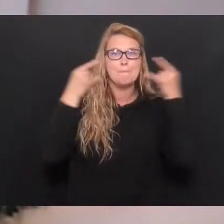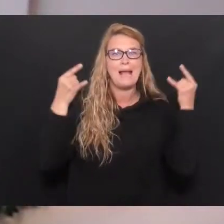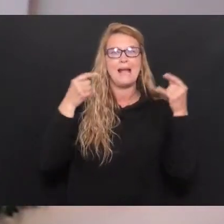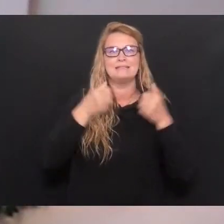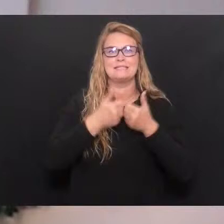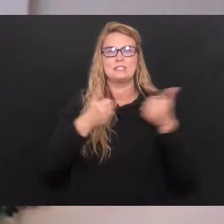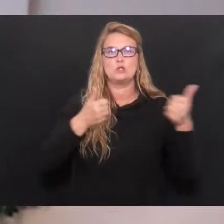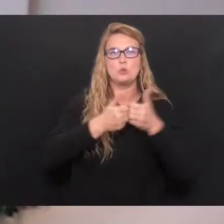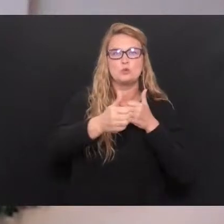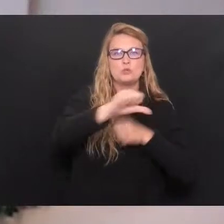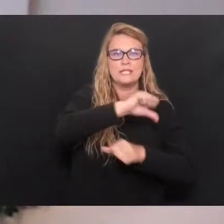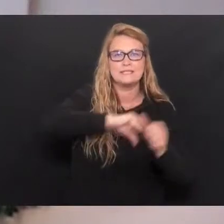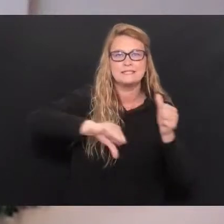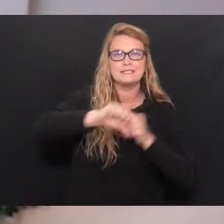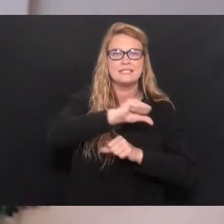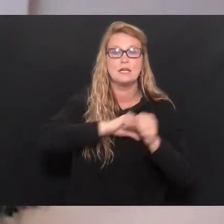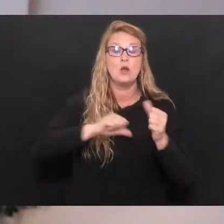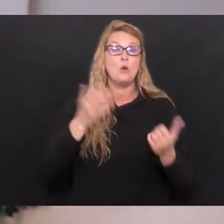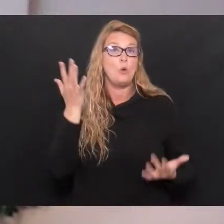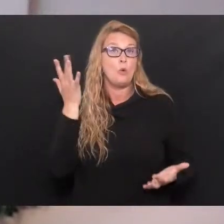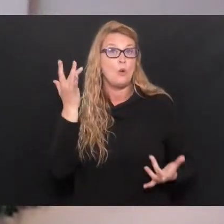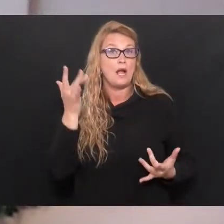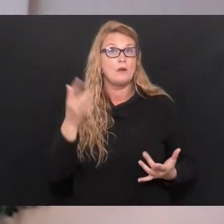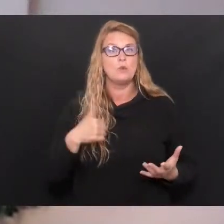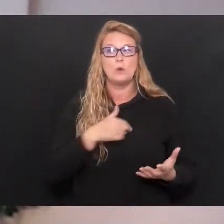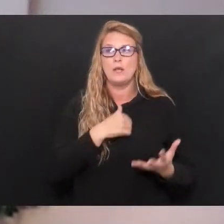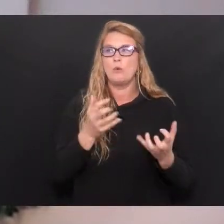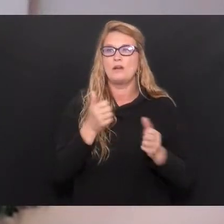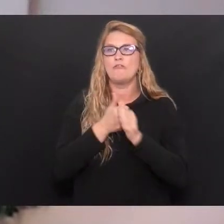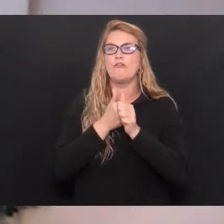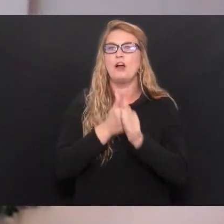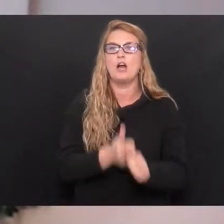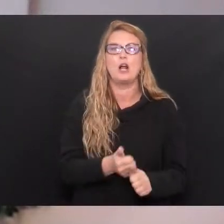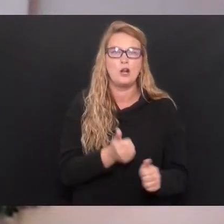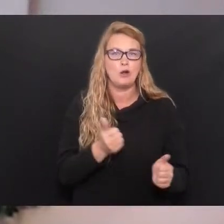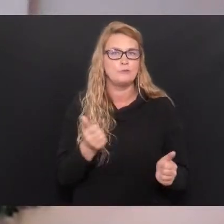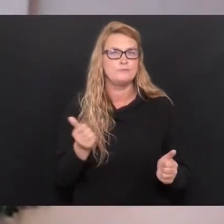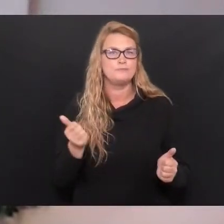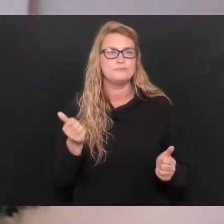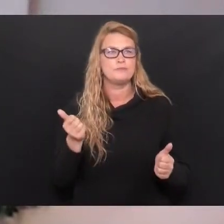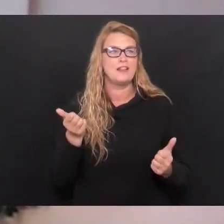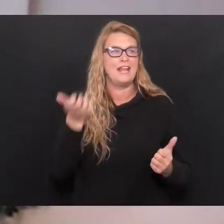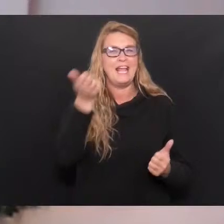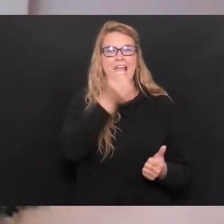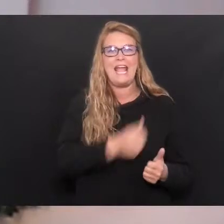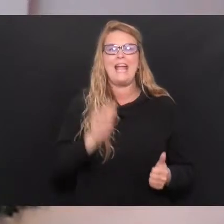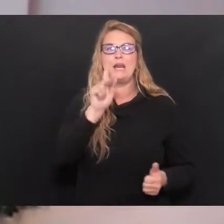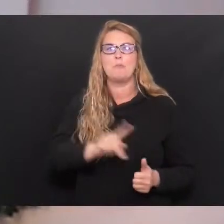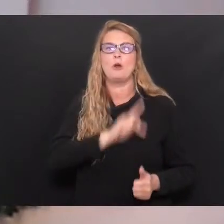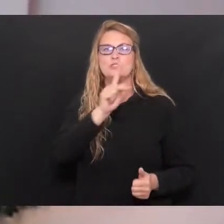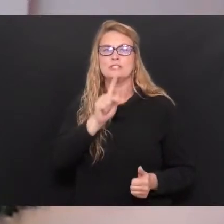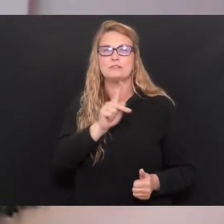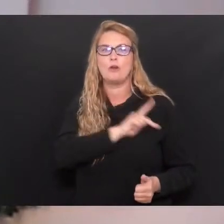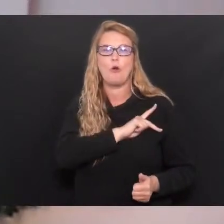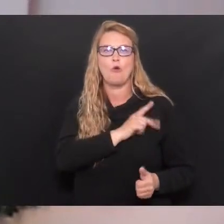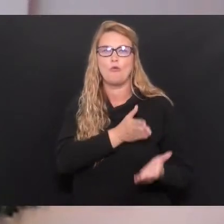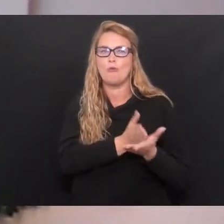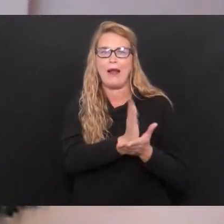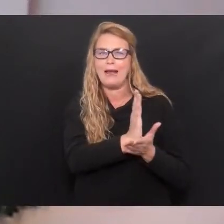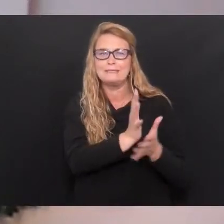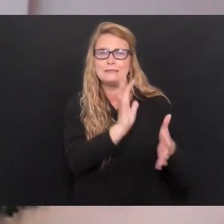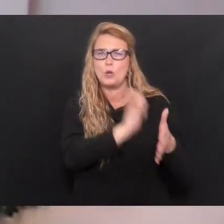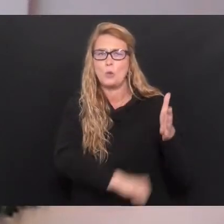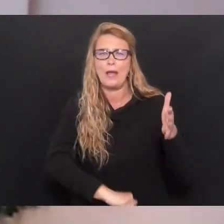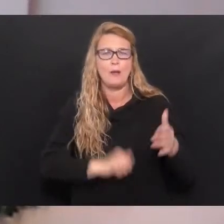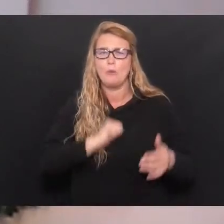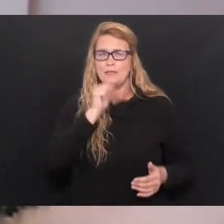distancing and all that, because we want to be punitive or we want to take any personal right away from anybody. We want to protect